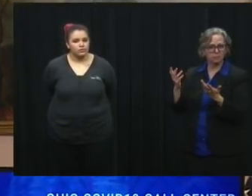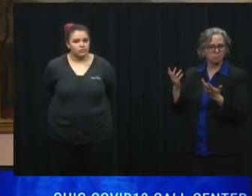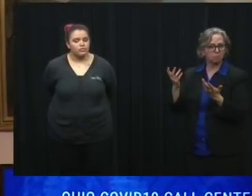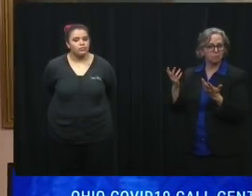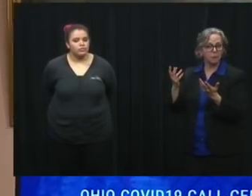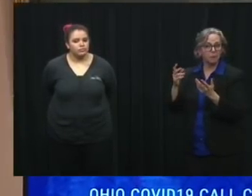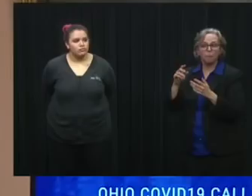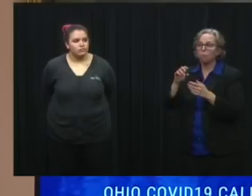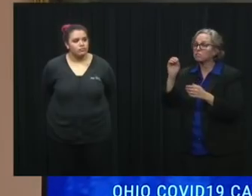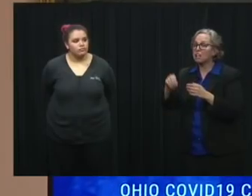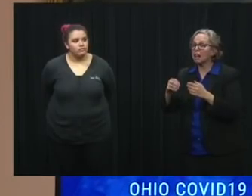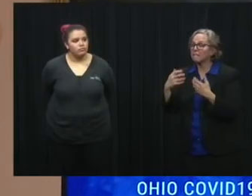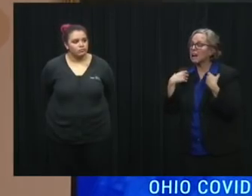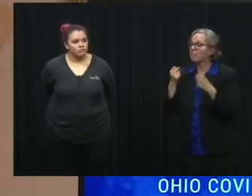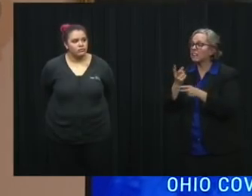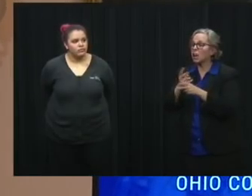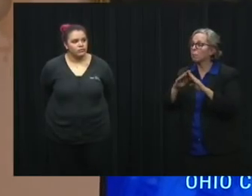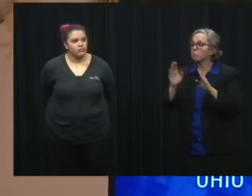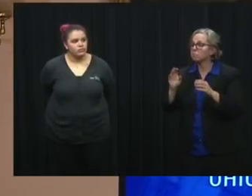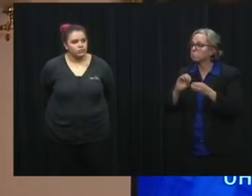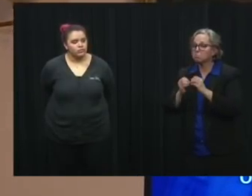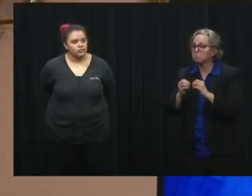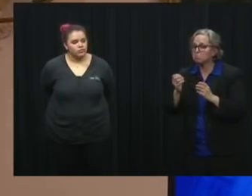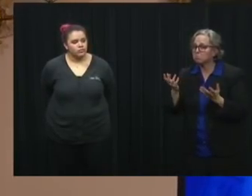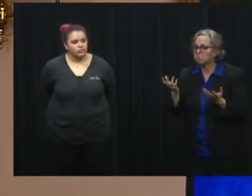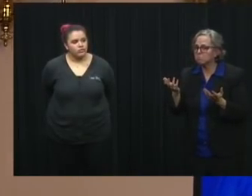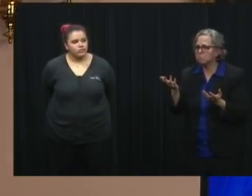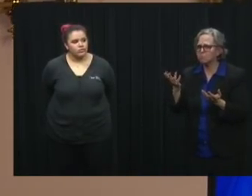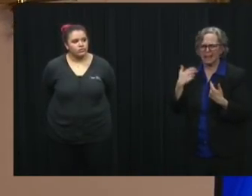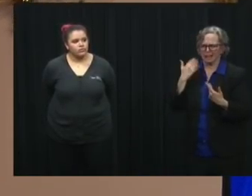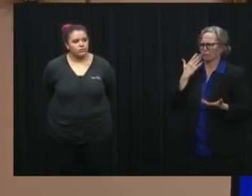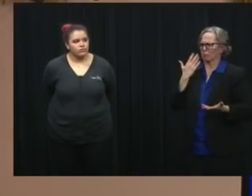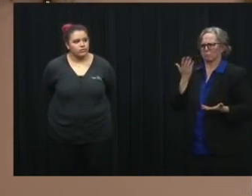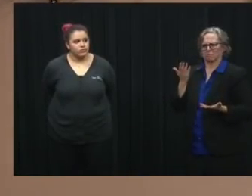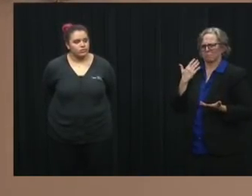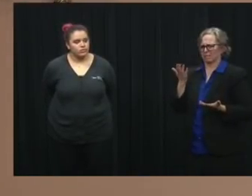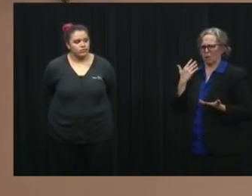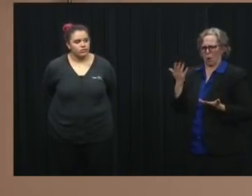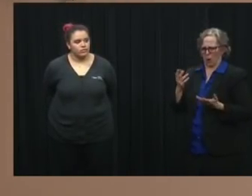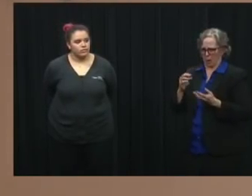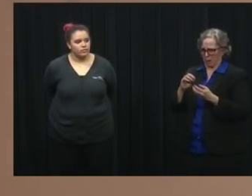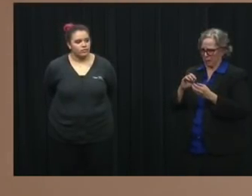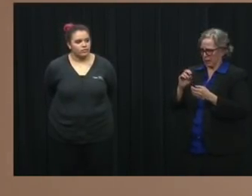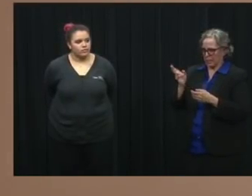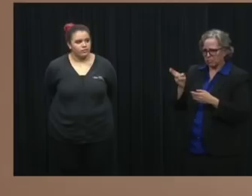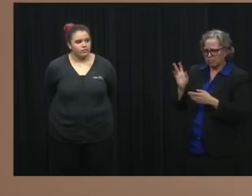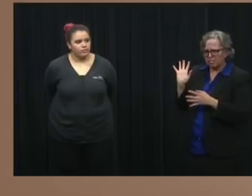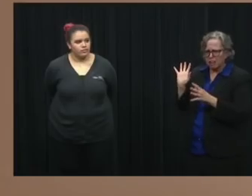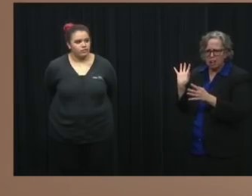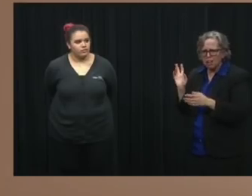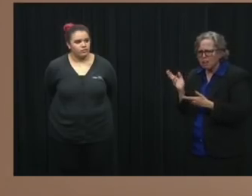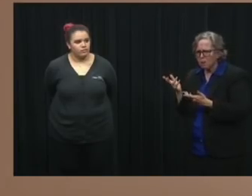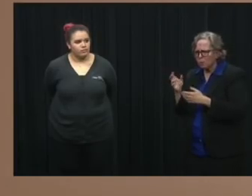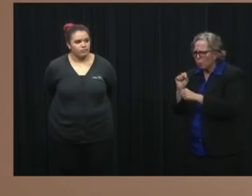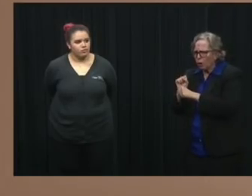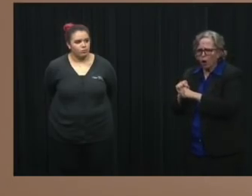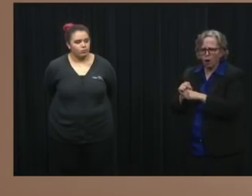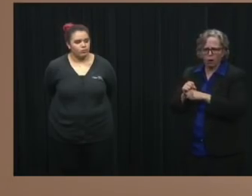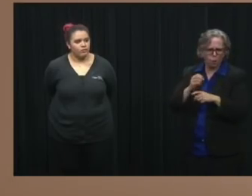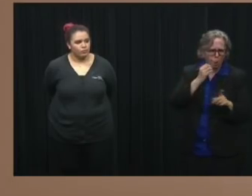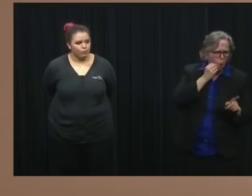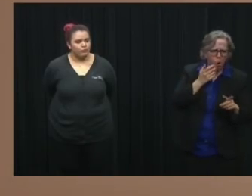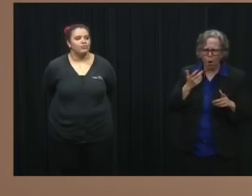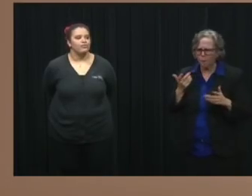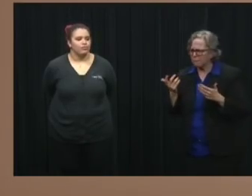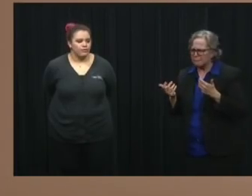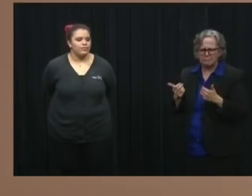have a breakdown on the actual histories of the healthcare workers. I do think The hospitals are working with their staff.